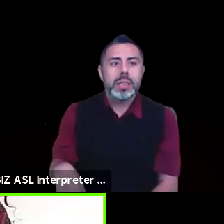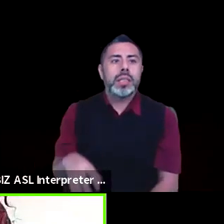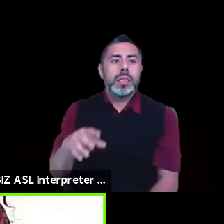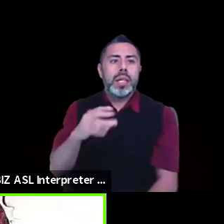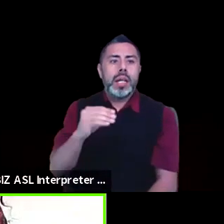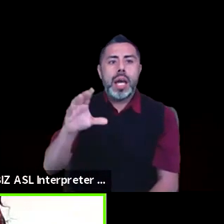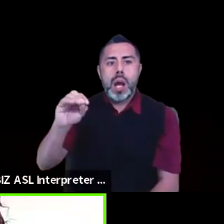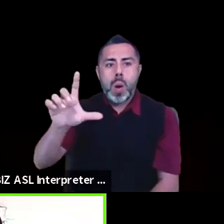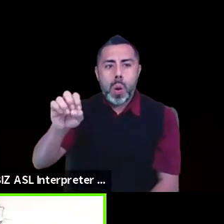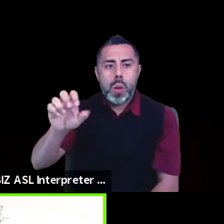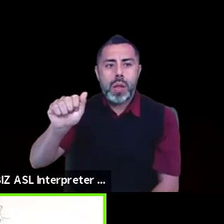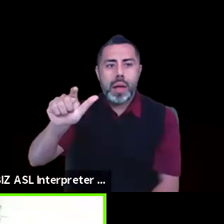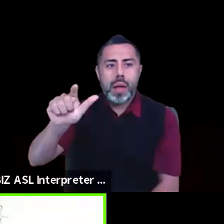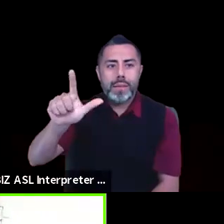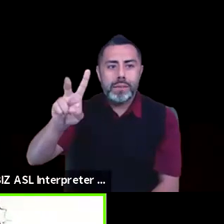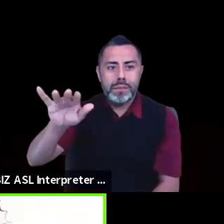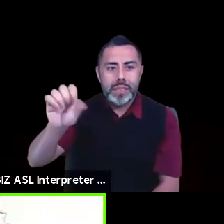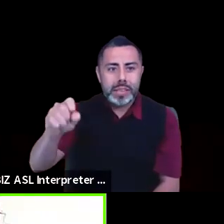soon.